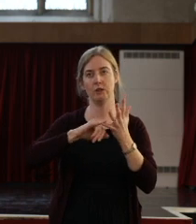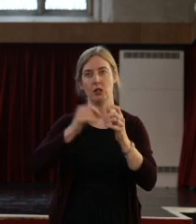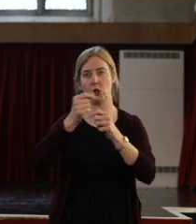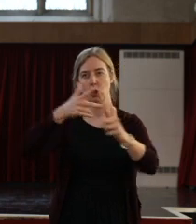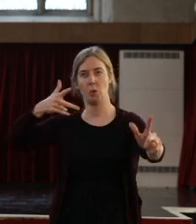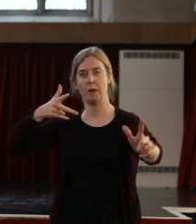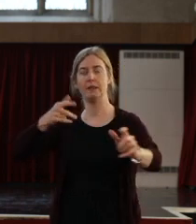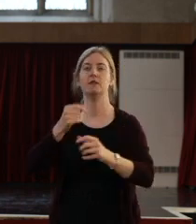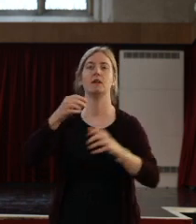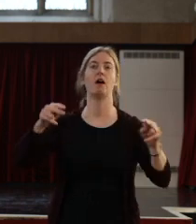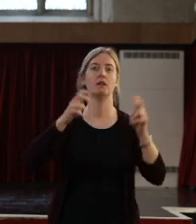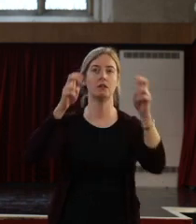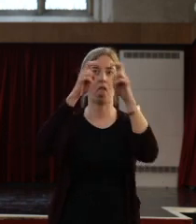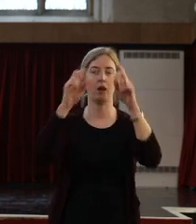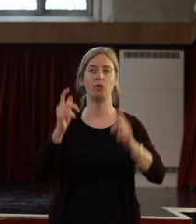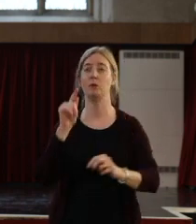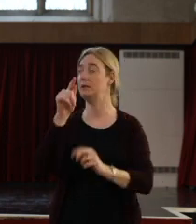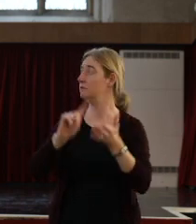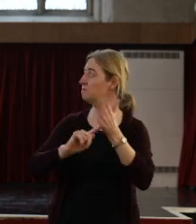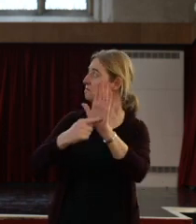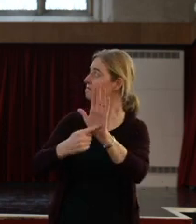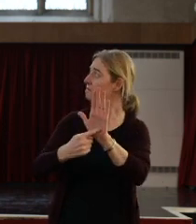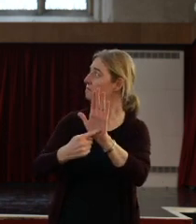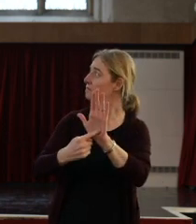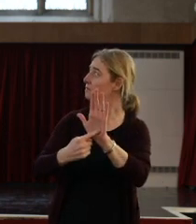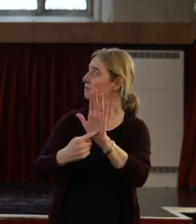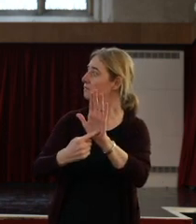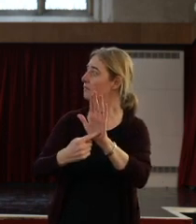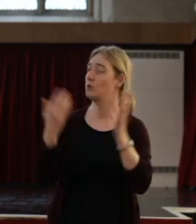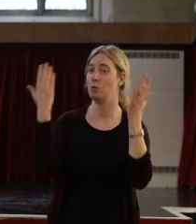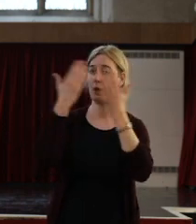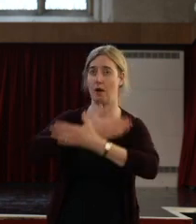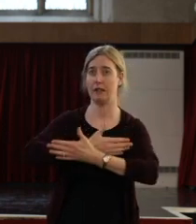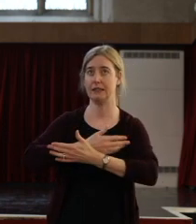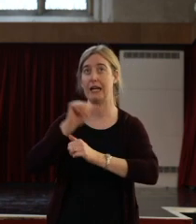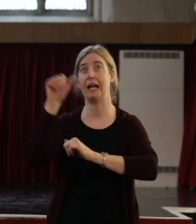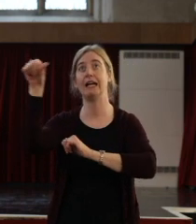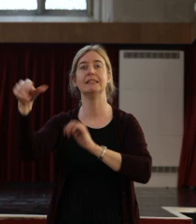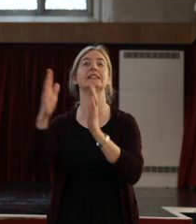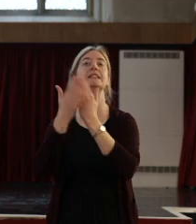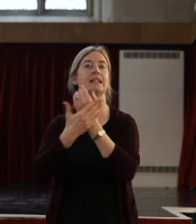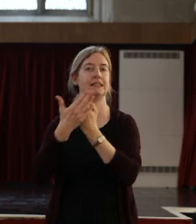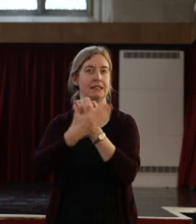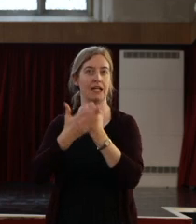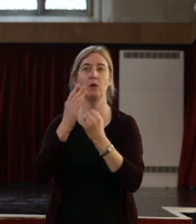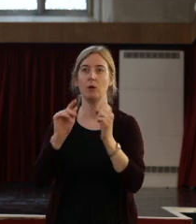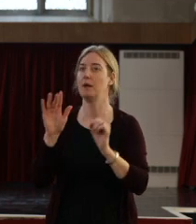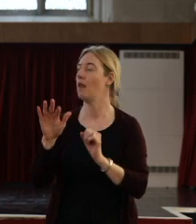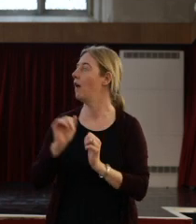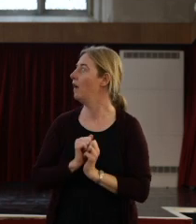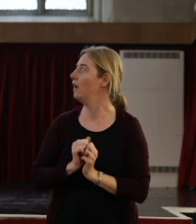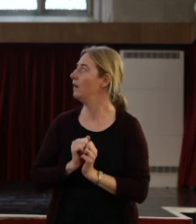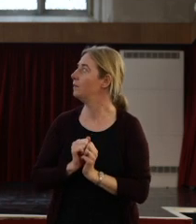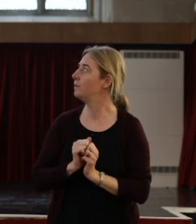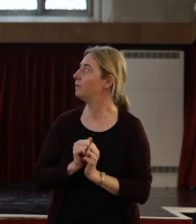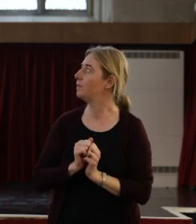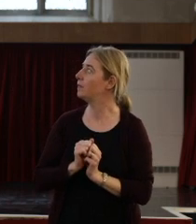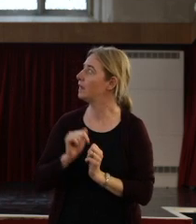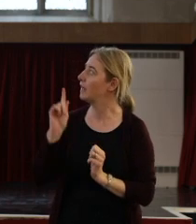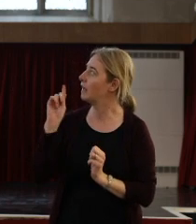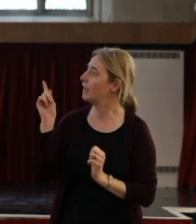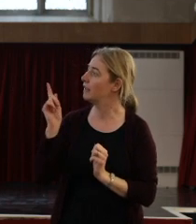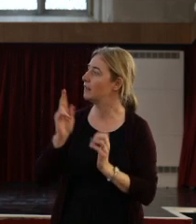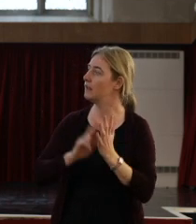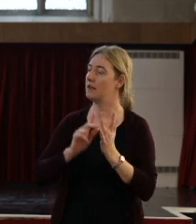be animating the city landscape over tonight and Saturday. Nicola, and I'm not sure